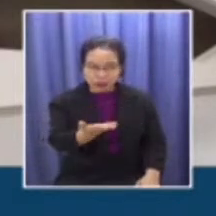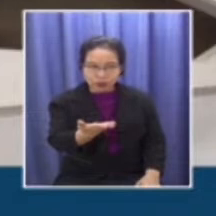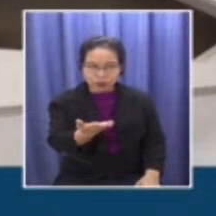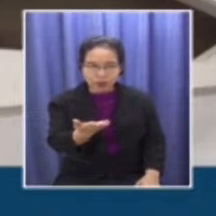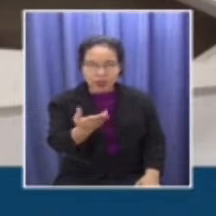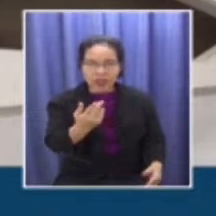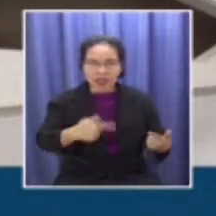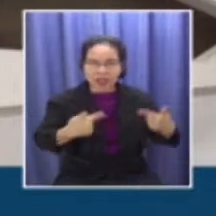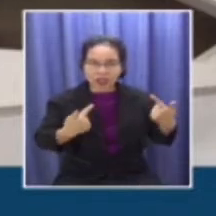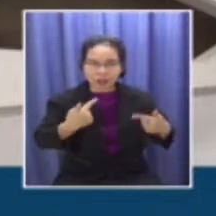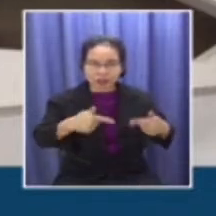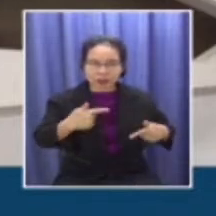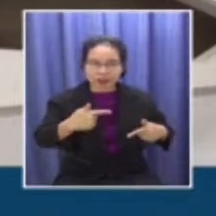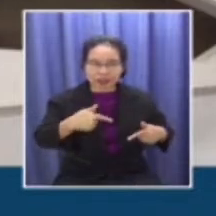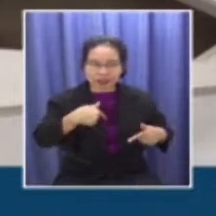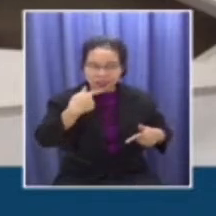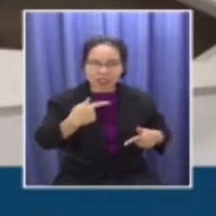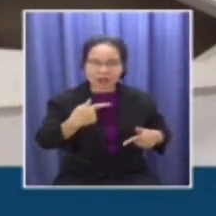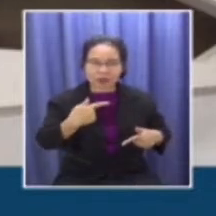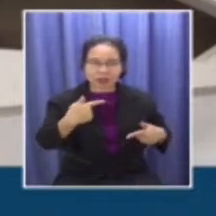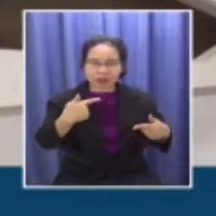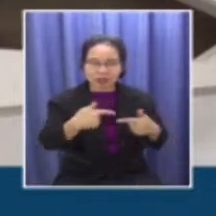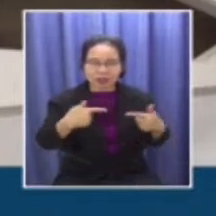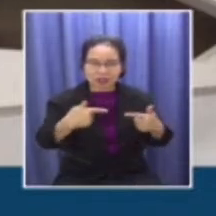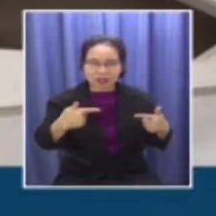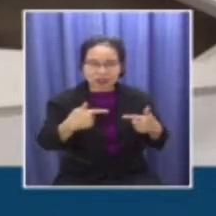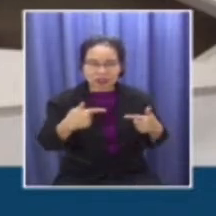no de kan emu da ho